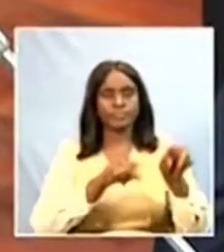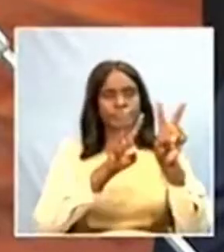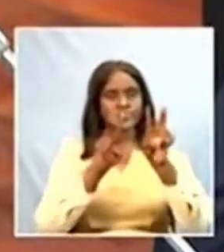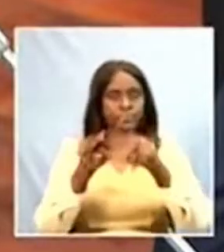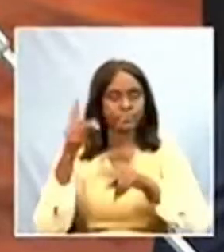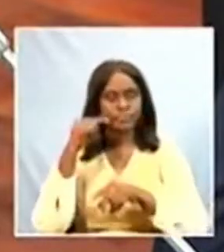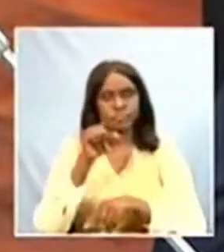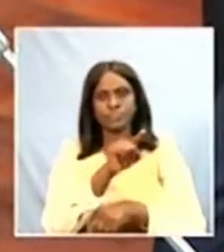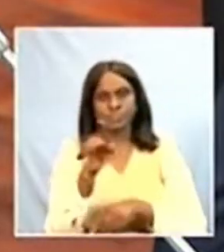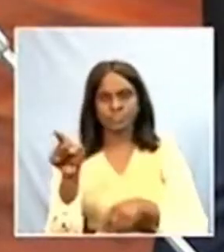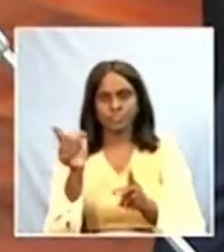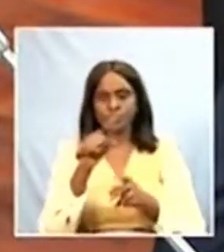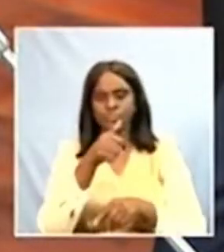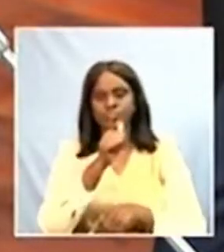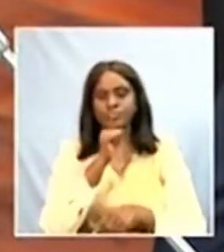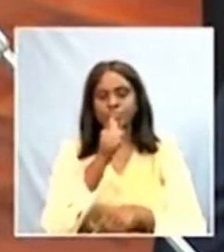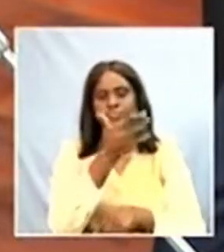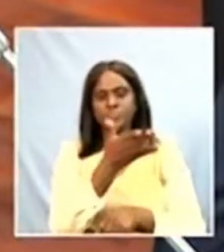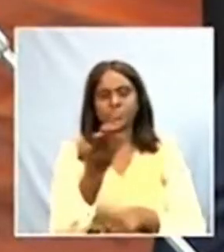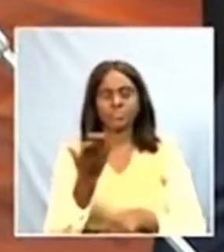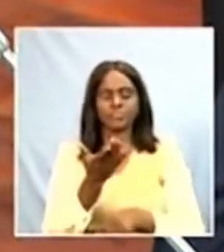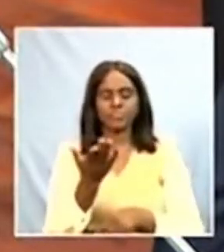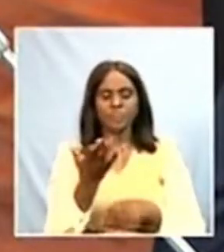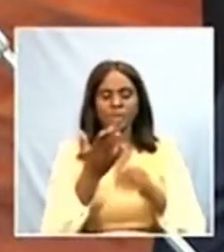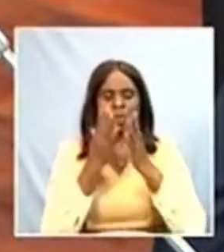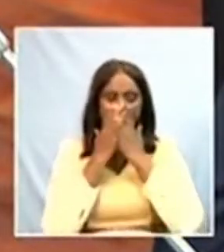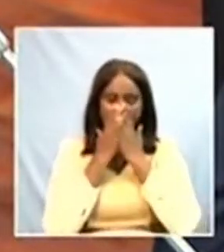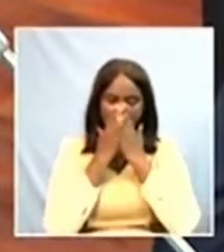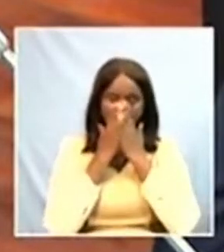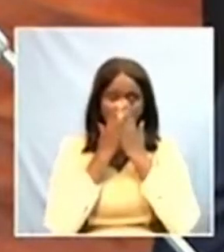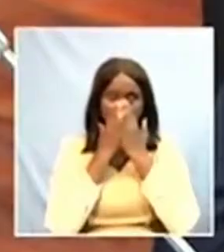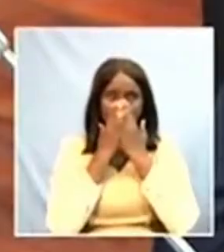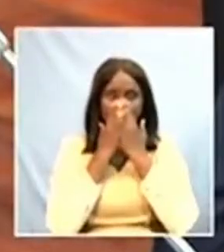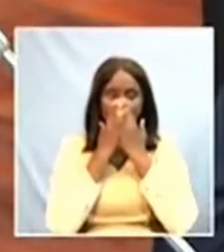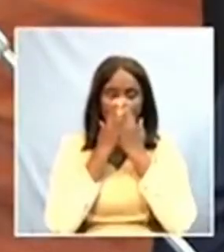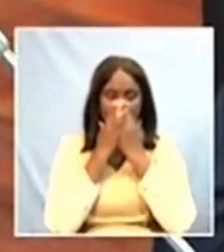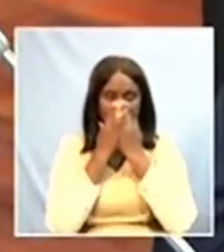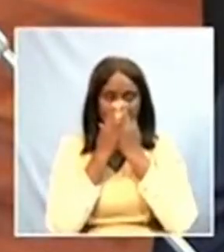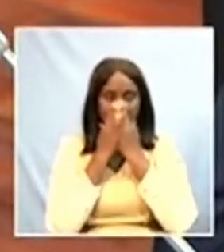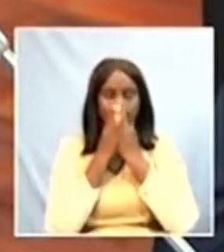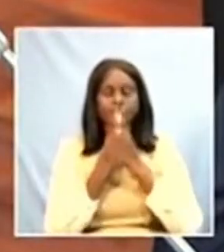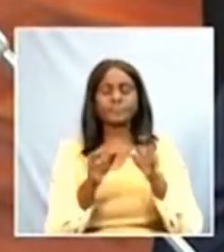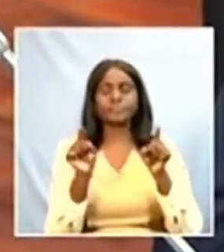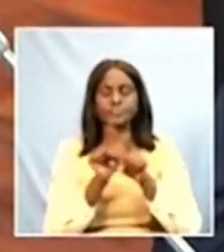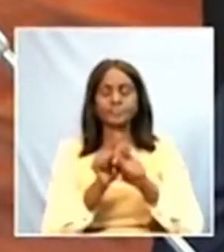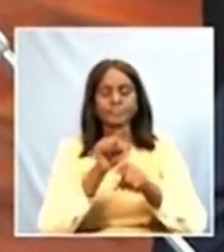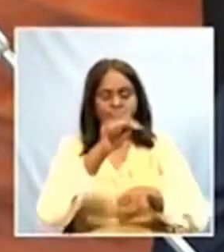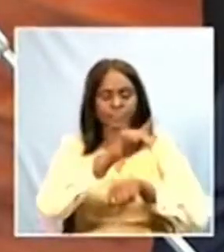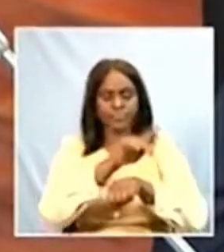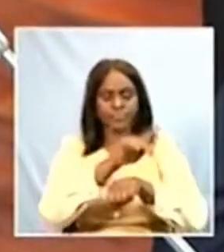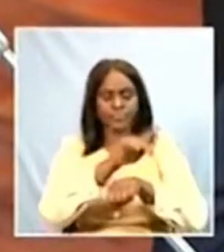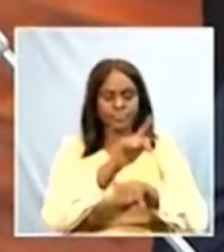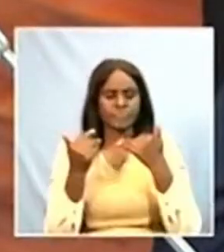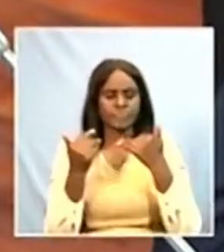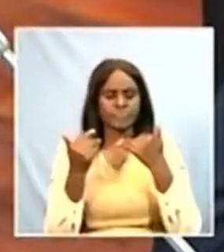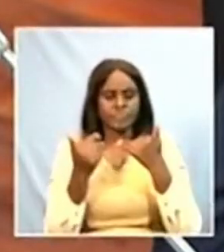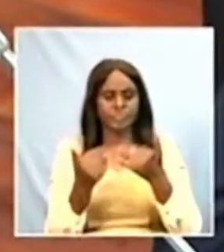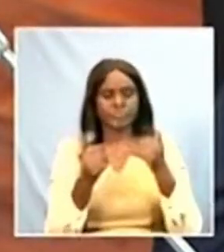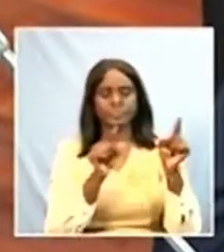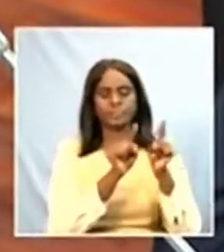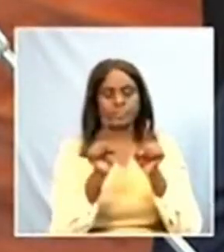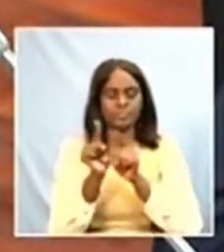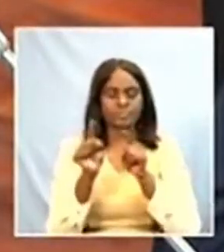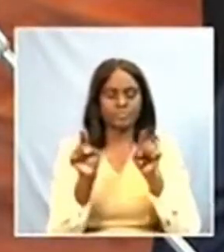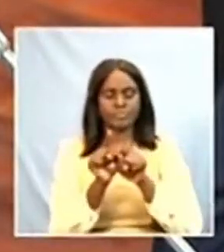their behalf when they are not there, Chair, they are ending up deserting projects and not completing projects. Also,